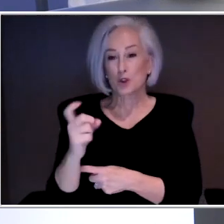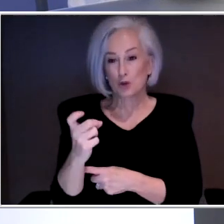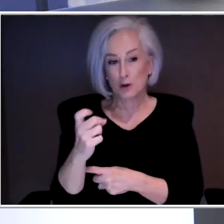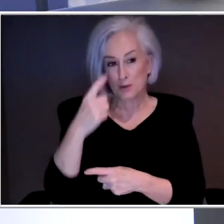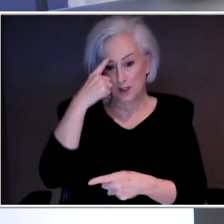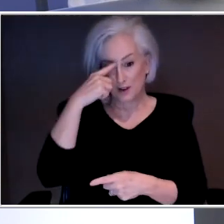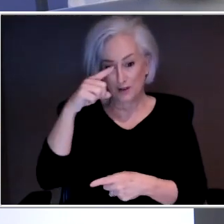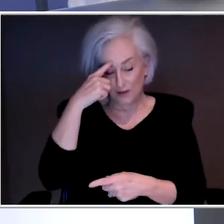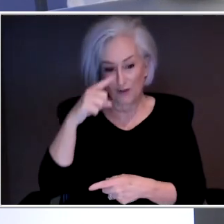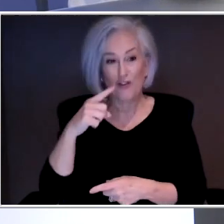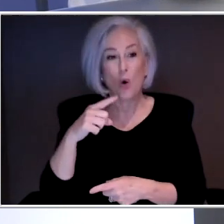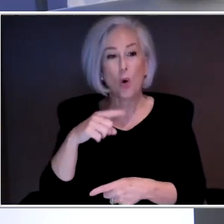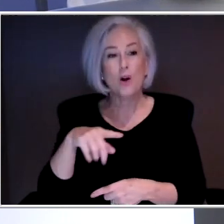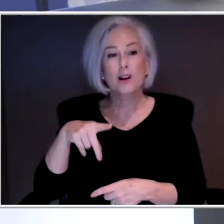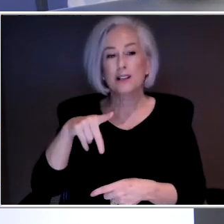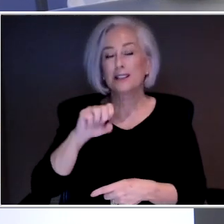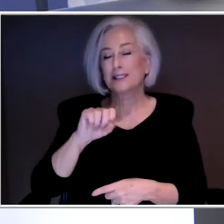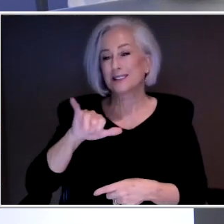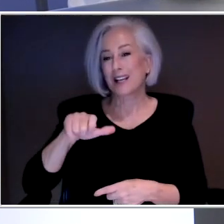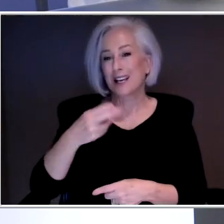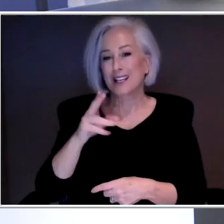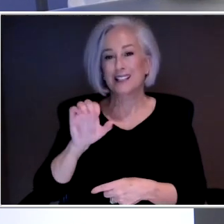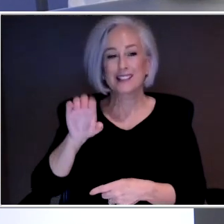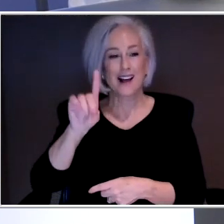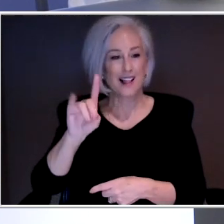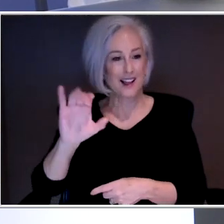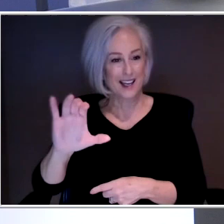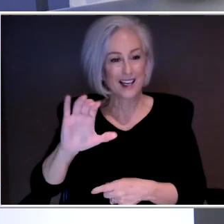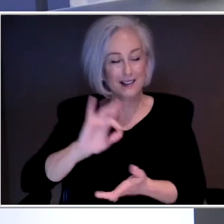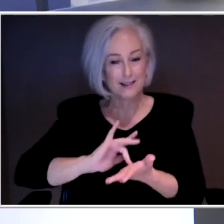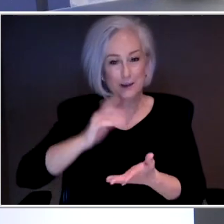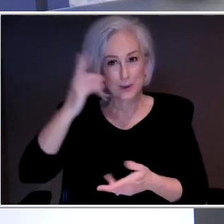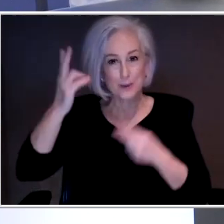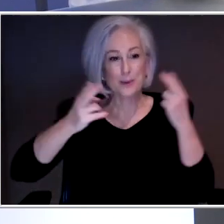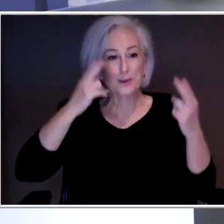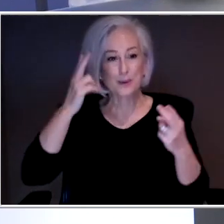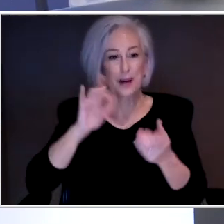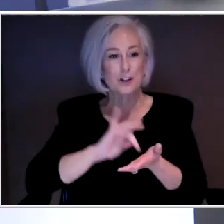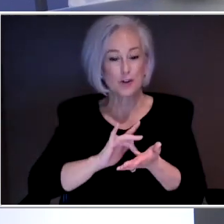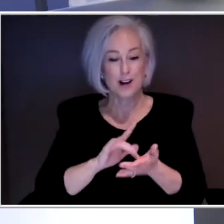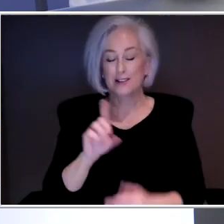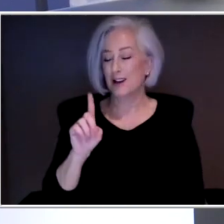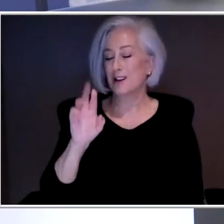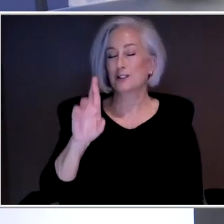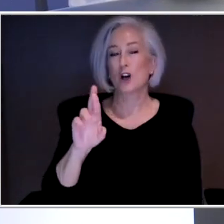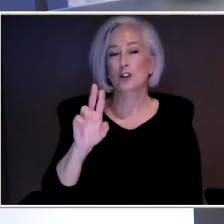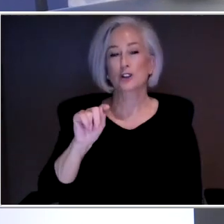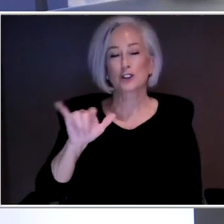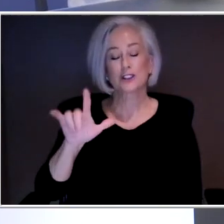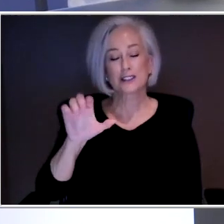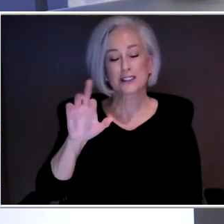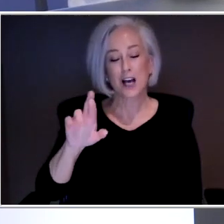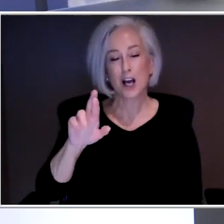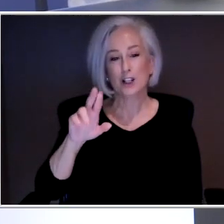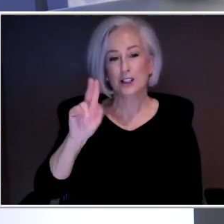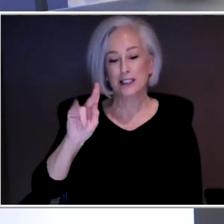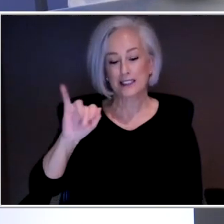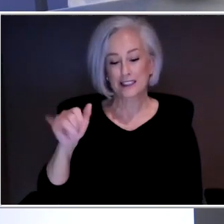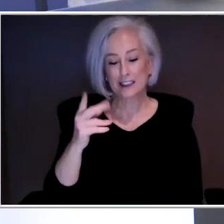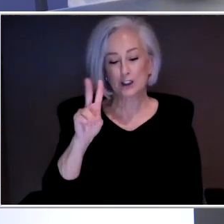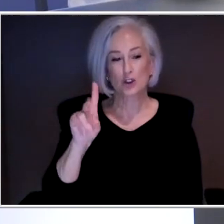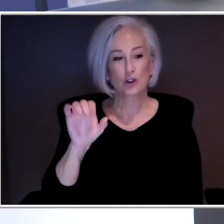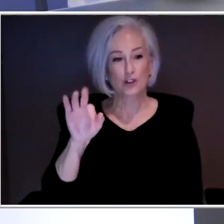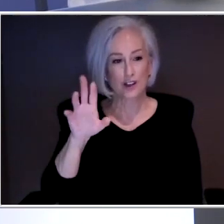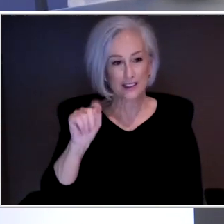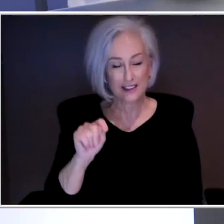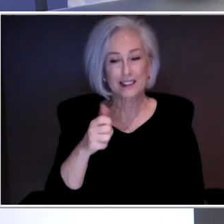Tyler Chervested. Dr. Chervested, thank you for being here. Yeah, good morning. He's a psychiatrist and director of the Comprehensive Depression Assessment and Treatment